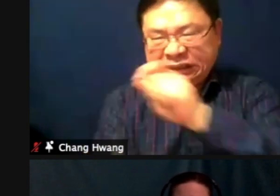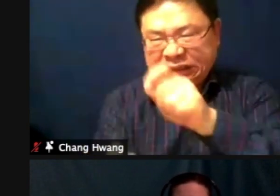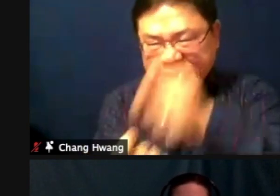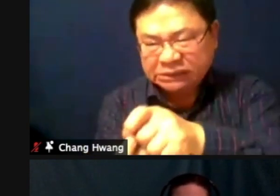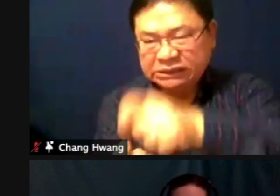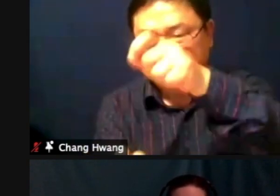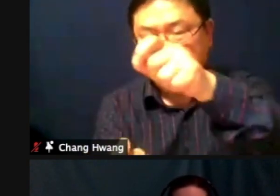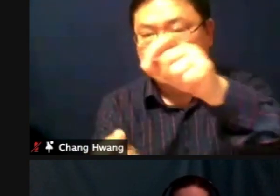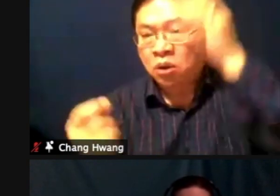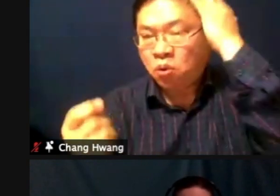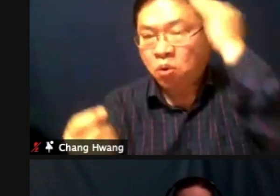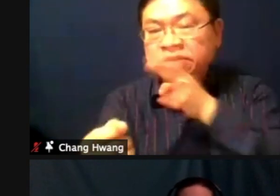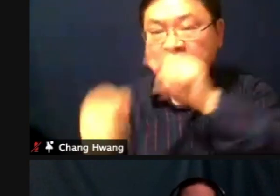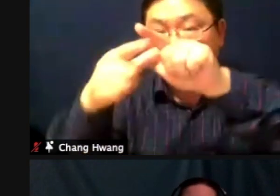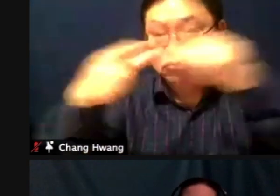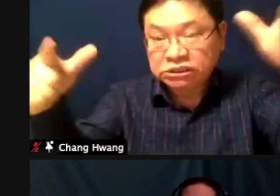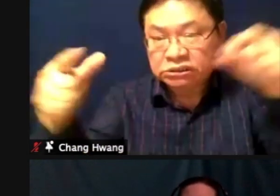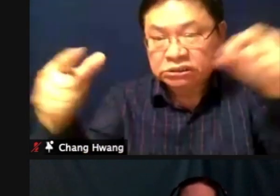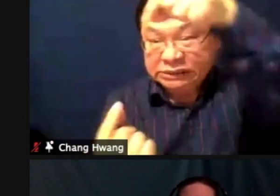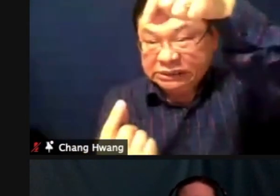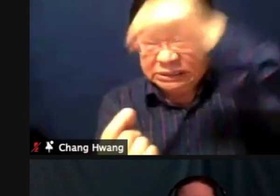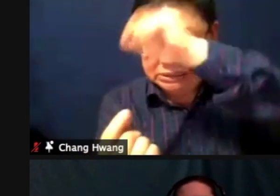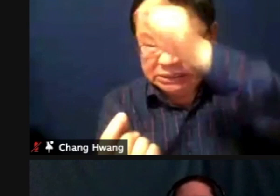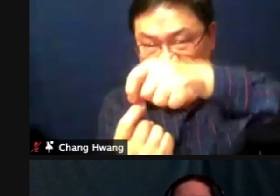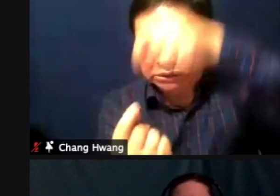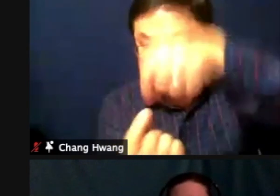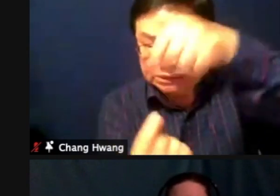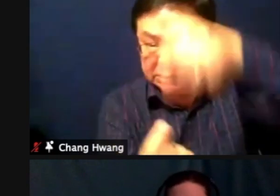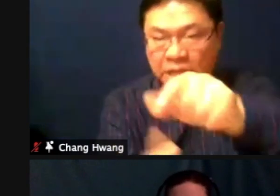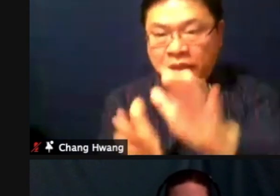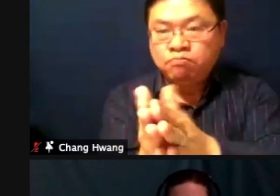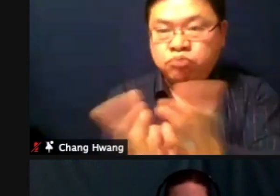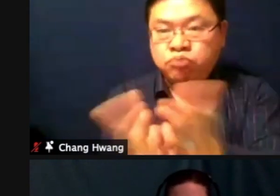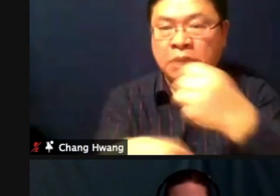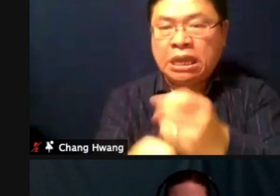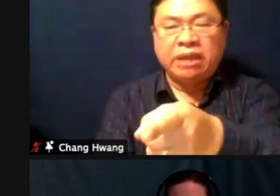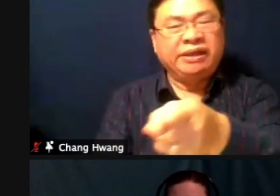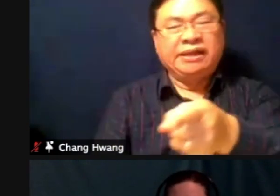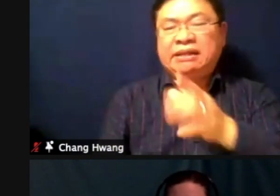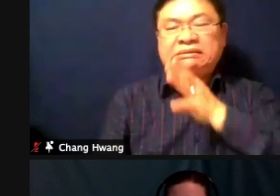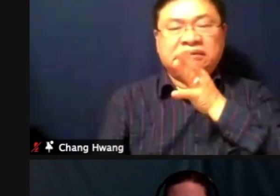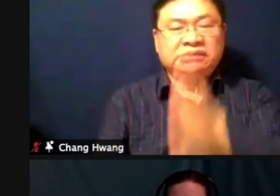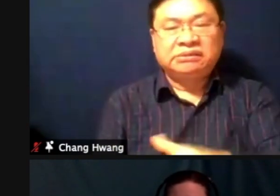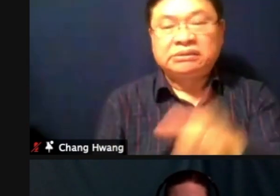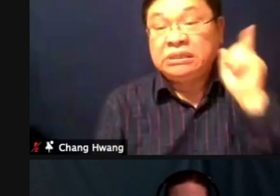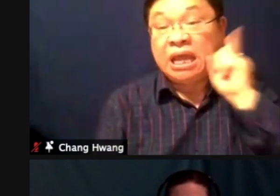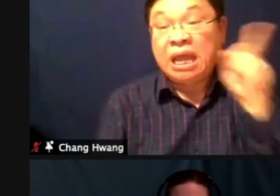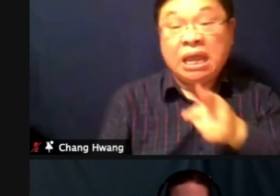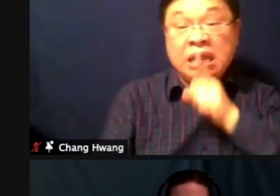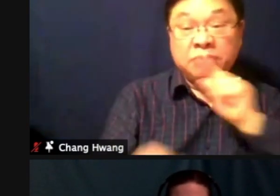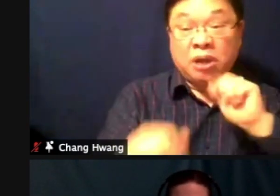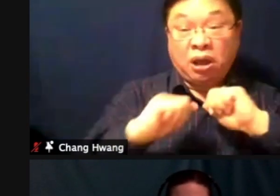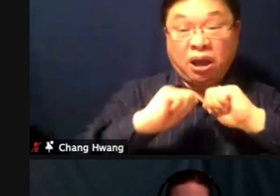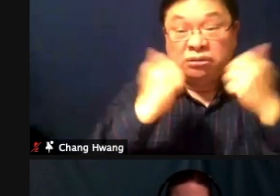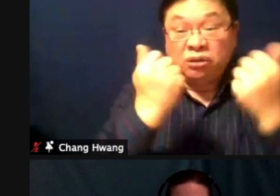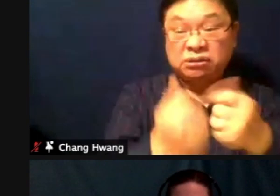way that could help improve the literacy and writing skills of deaf people. And that included the production of